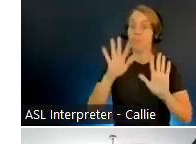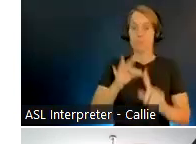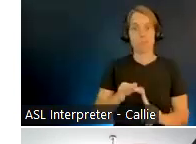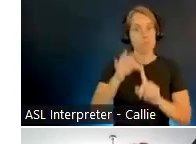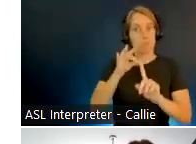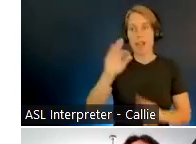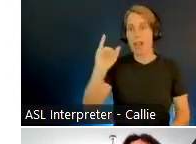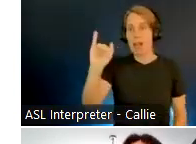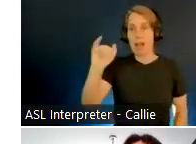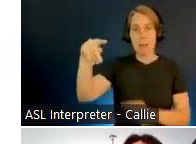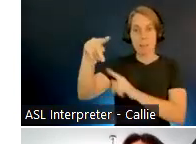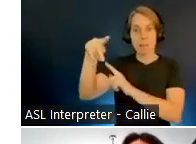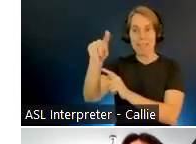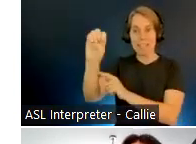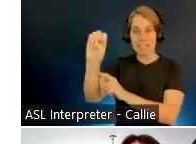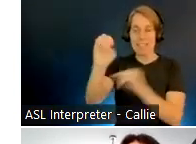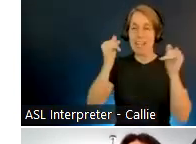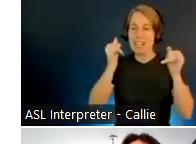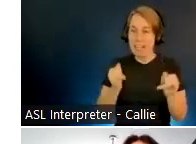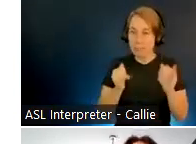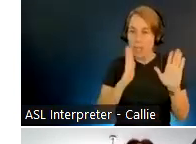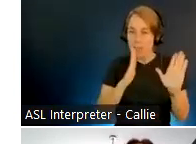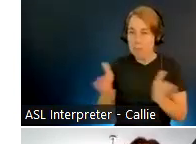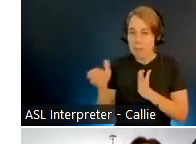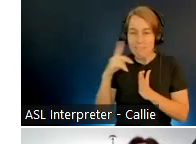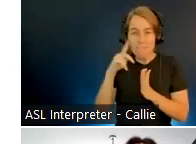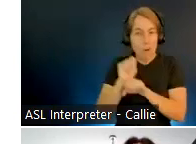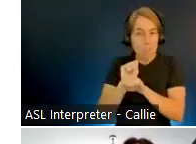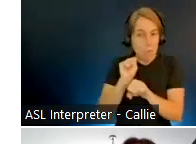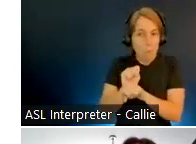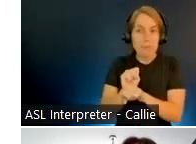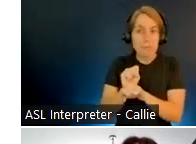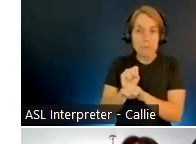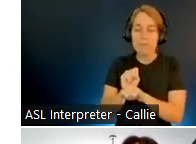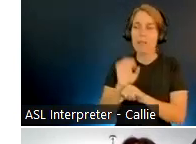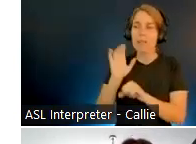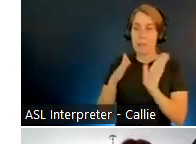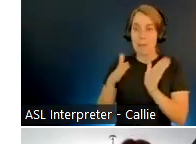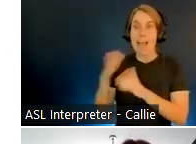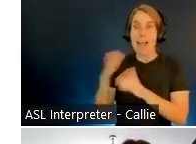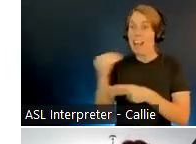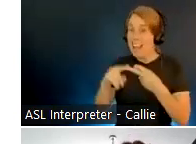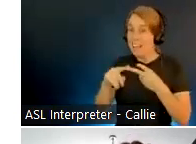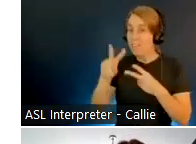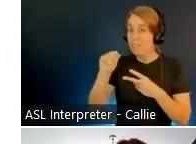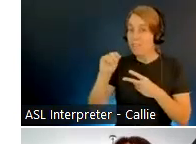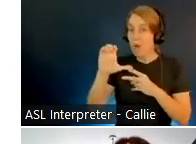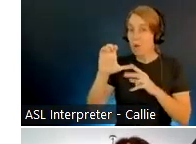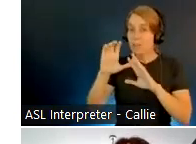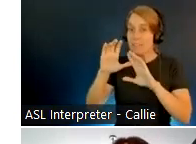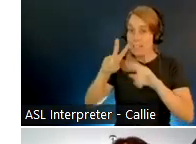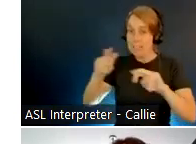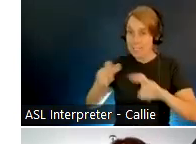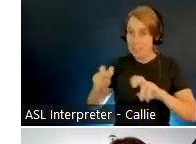said, that's the plan that you have with VR, the Commission for the Blind, and your vocational assessment. You need to know what